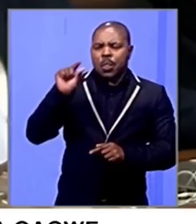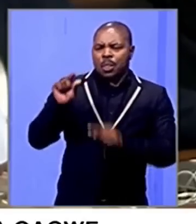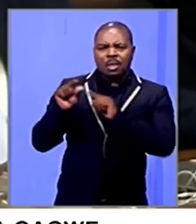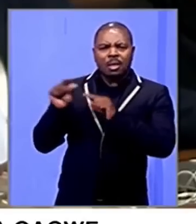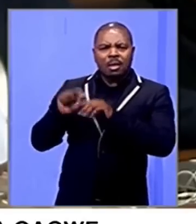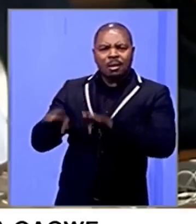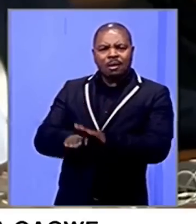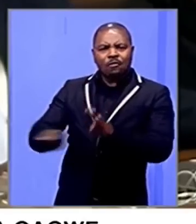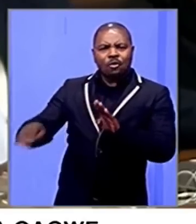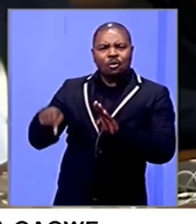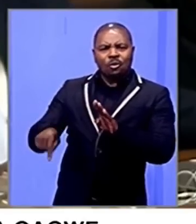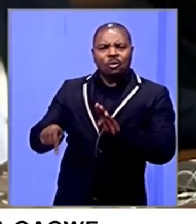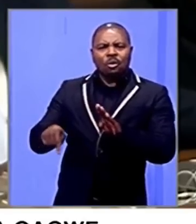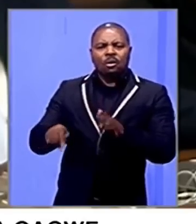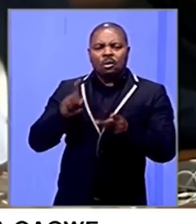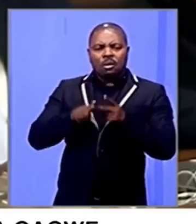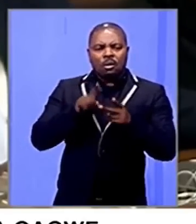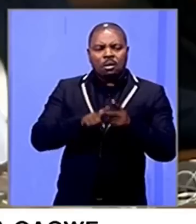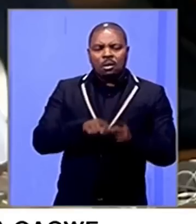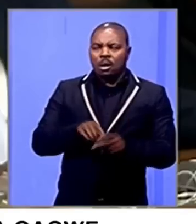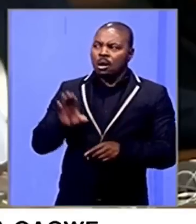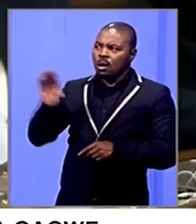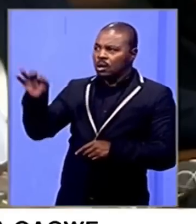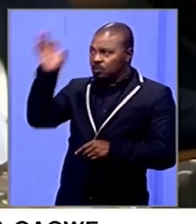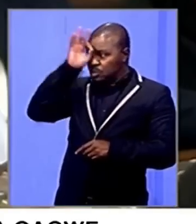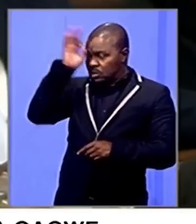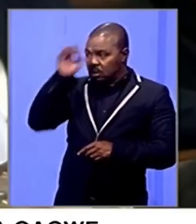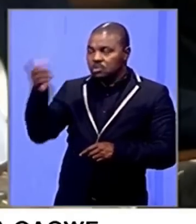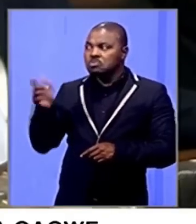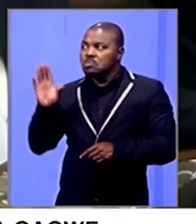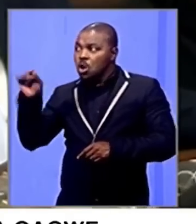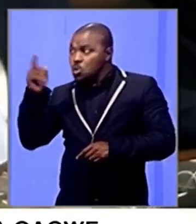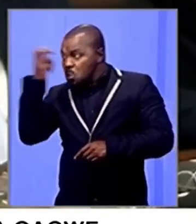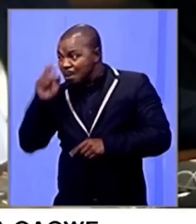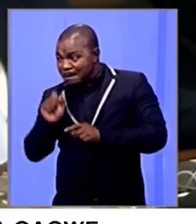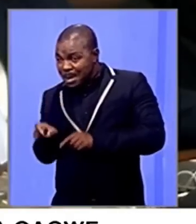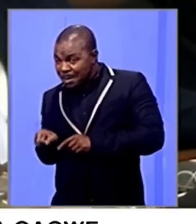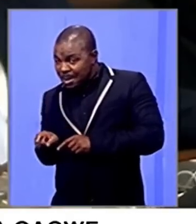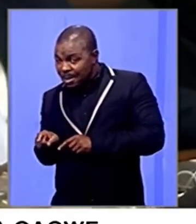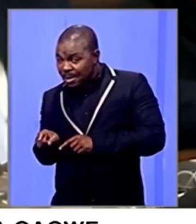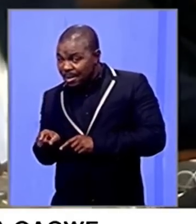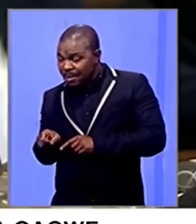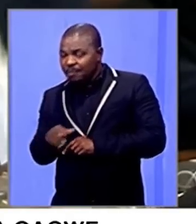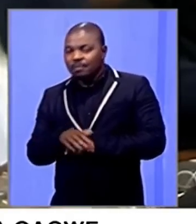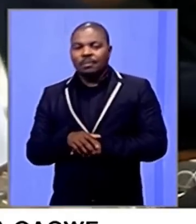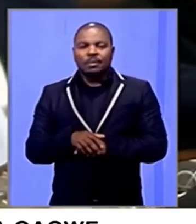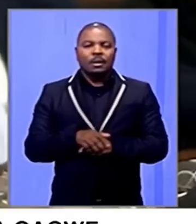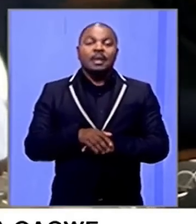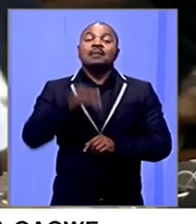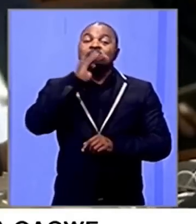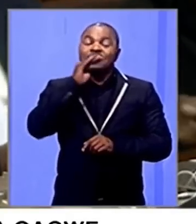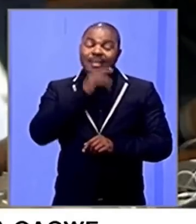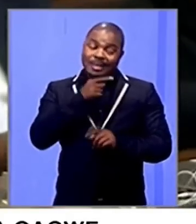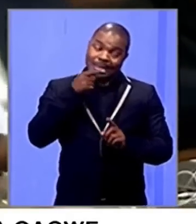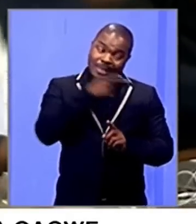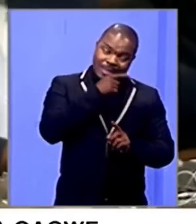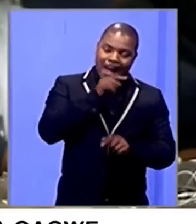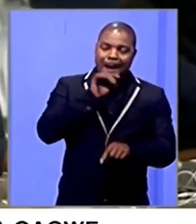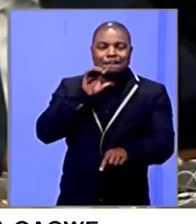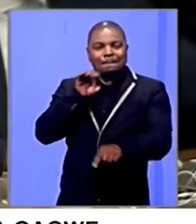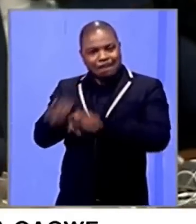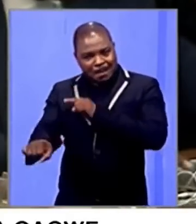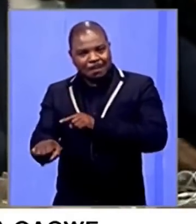floor and she asked the police officers, is this not what you are looking for? So meaning that she's the one that found